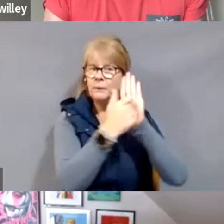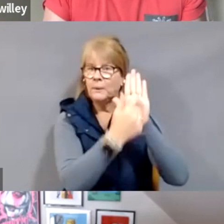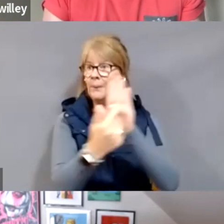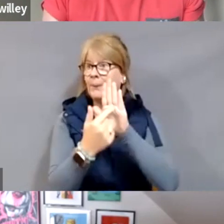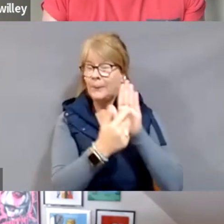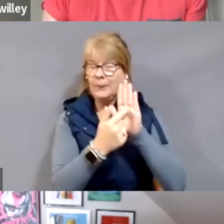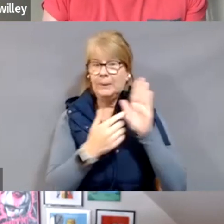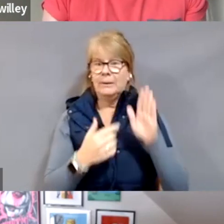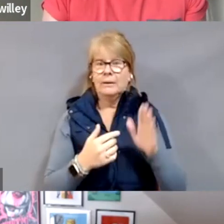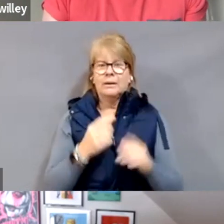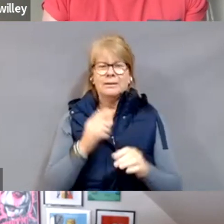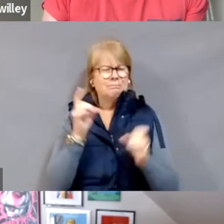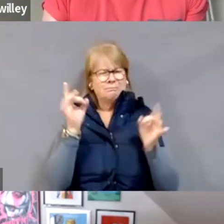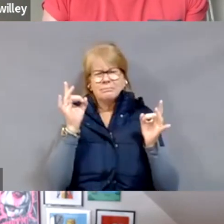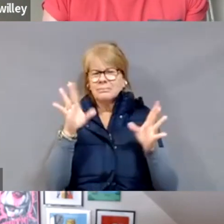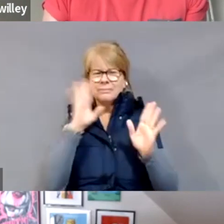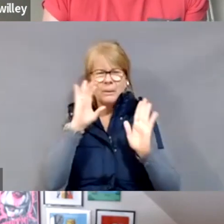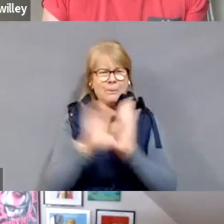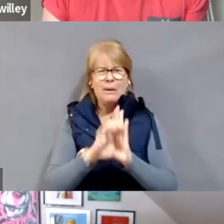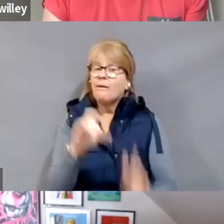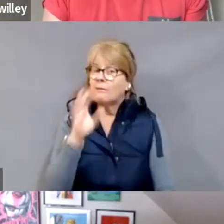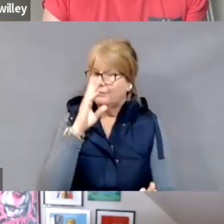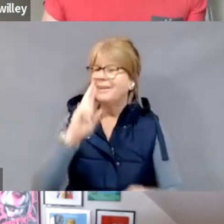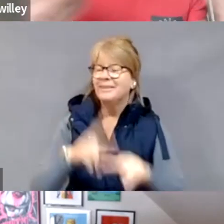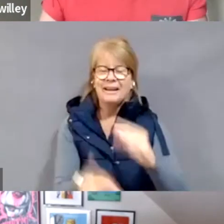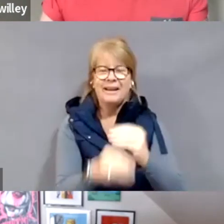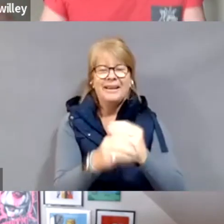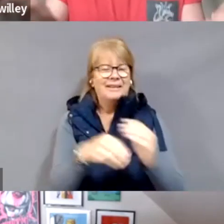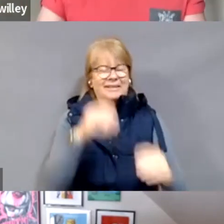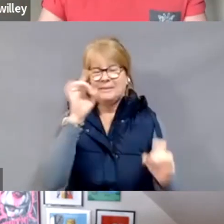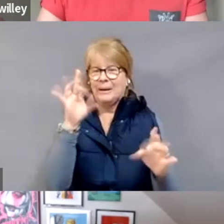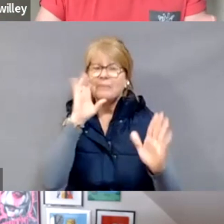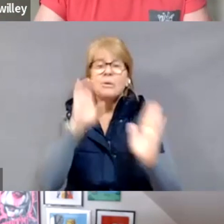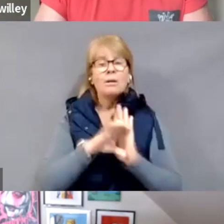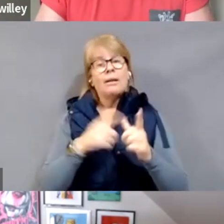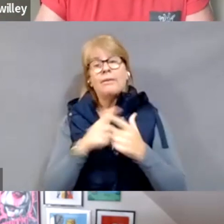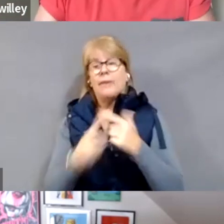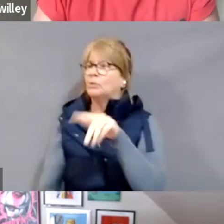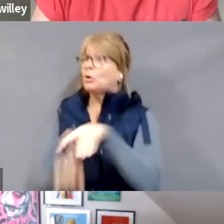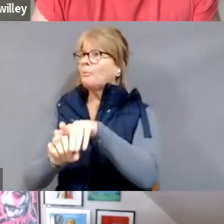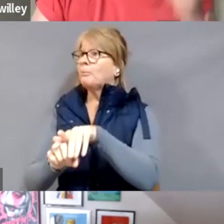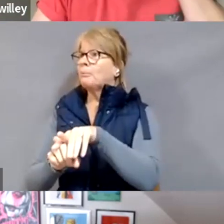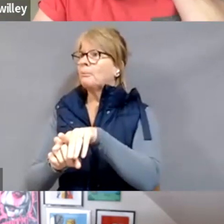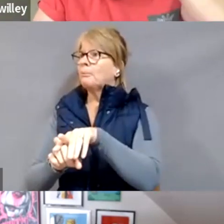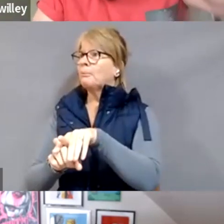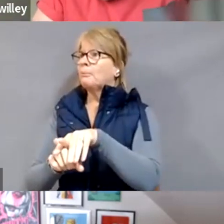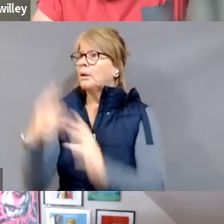a terrible picture, which were so much fun to do. And then I would arrive and they'd say, no.